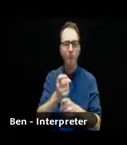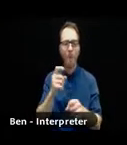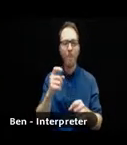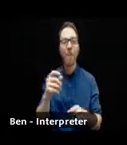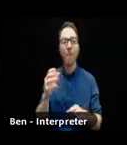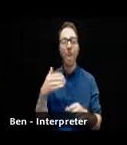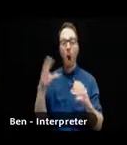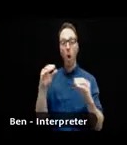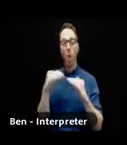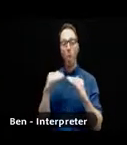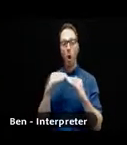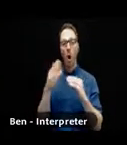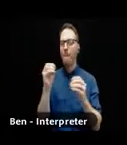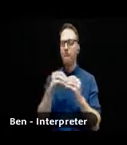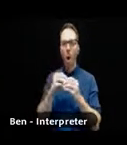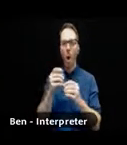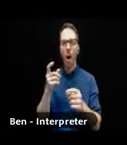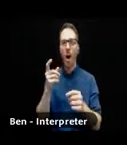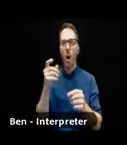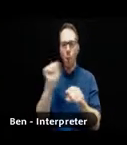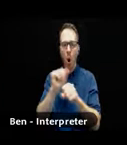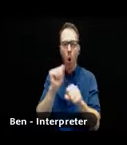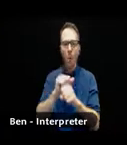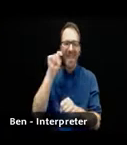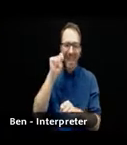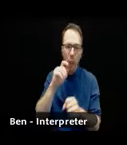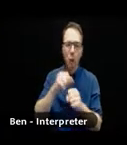harm now, primarily with teenagers